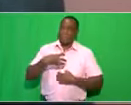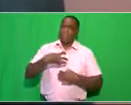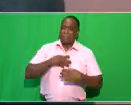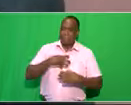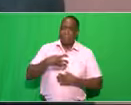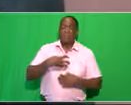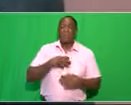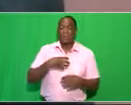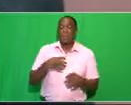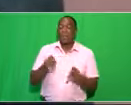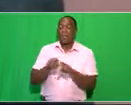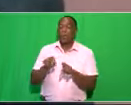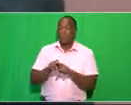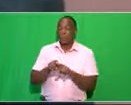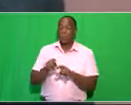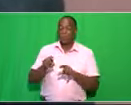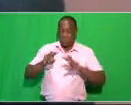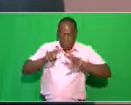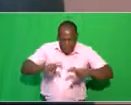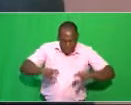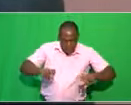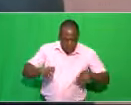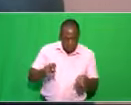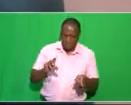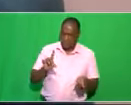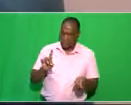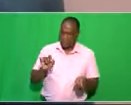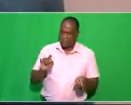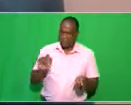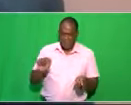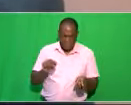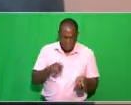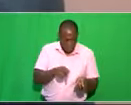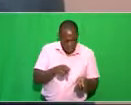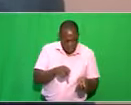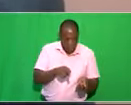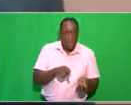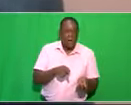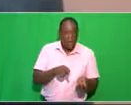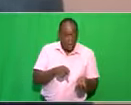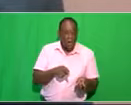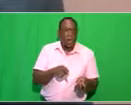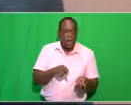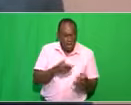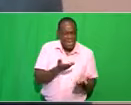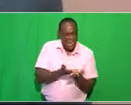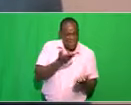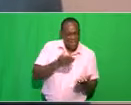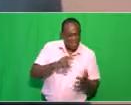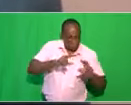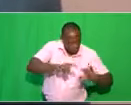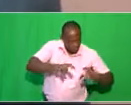previous data, there is really need to re-examine that